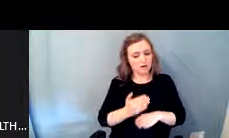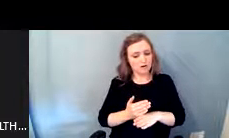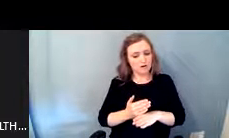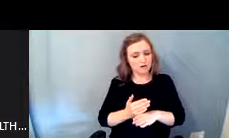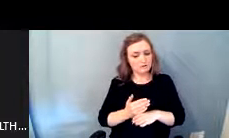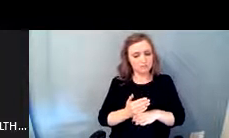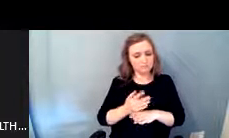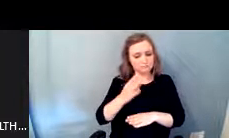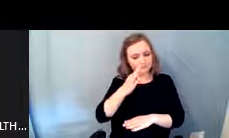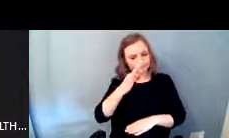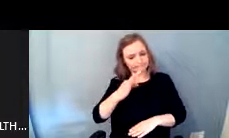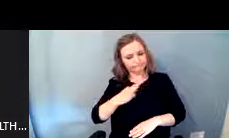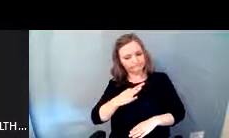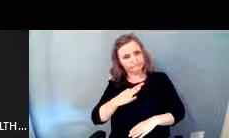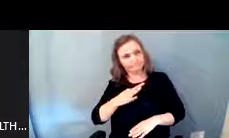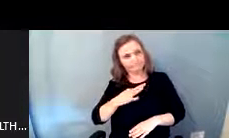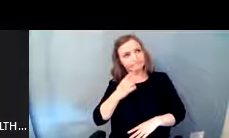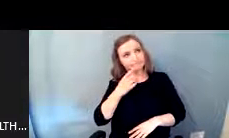doing it?